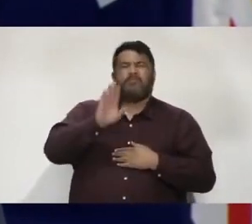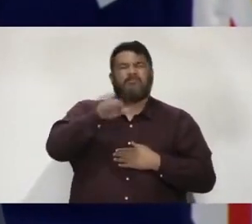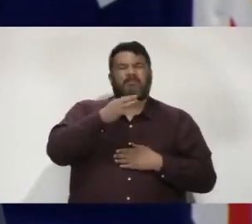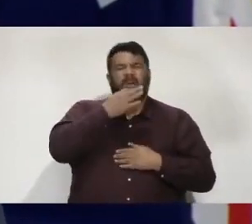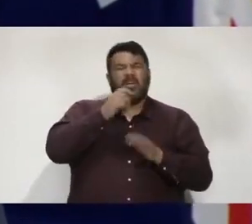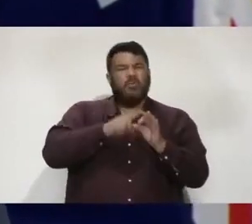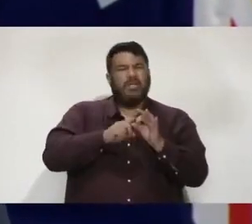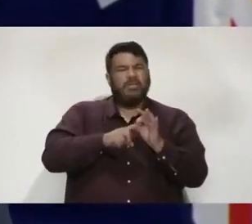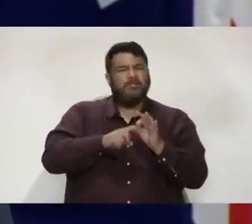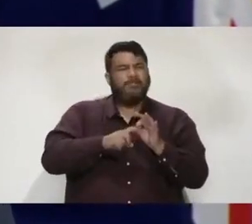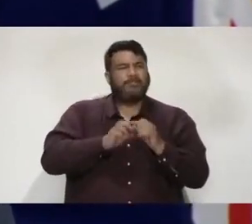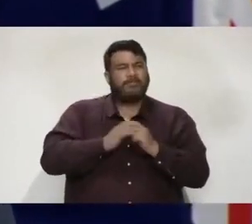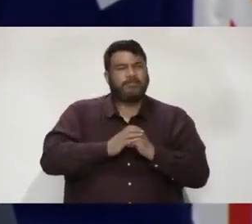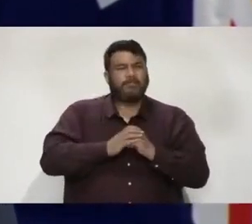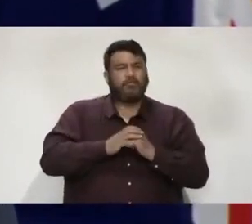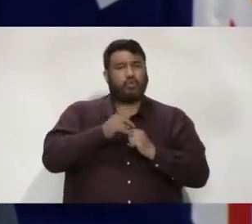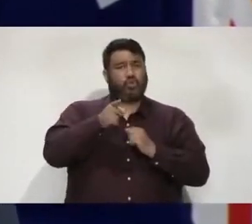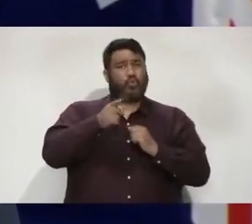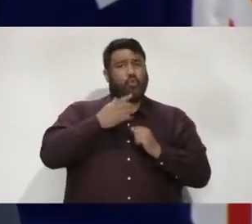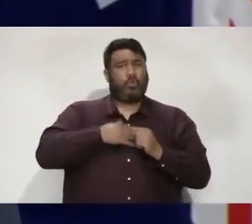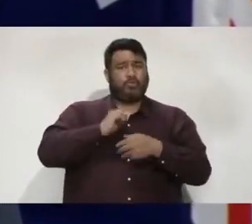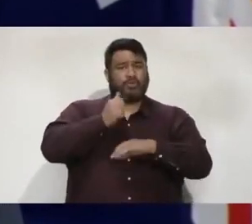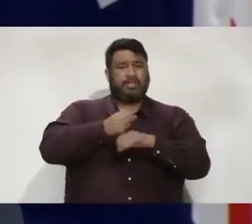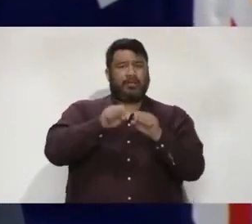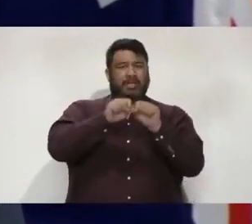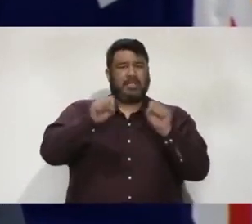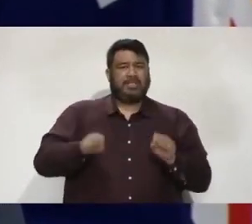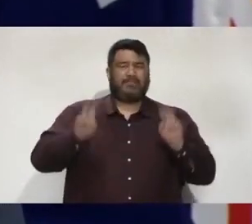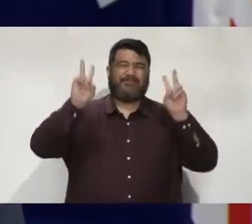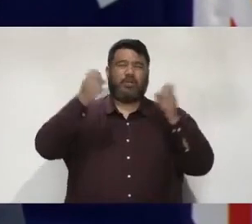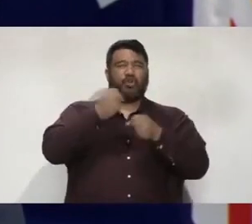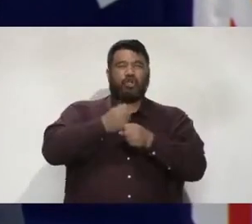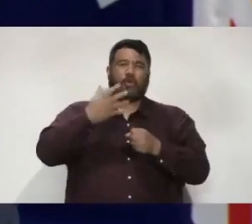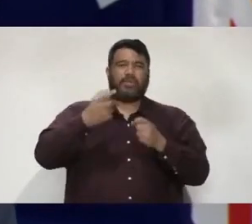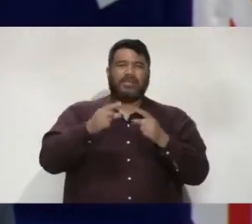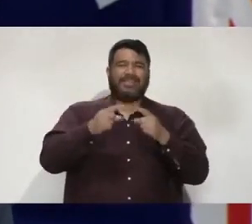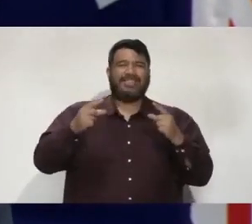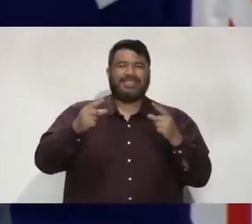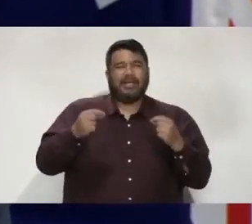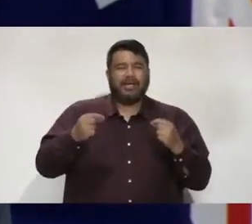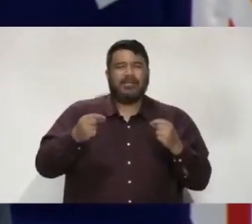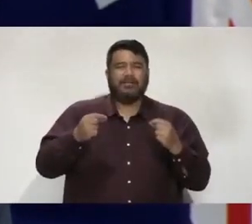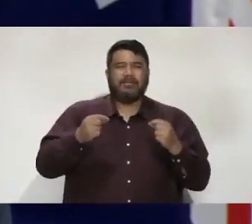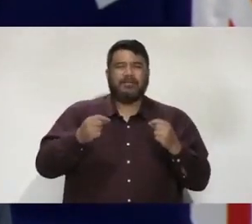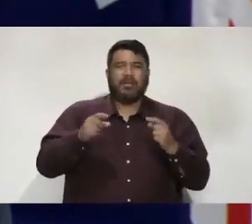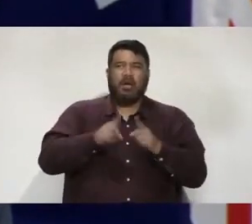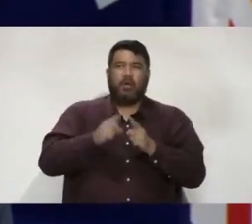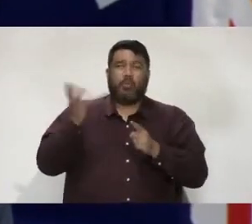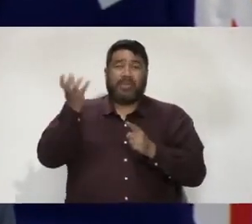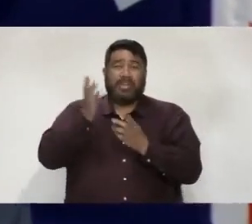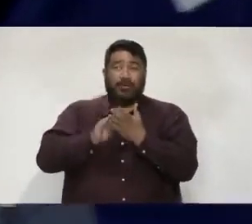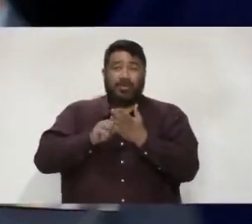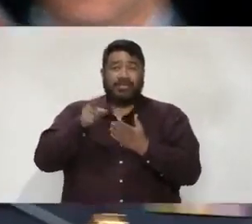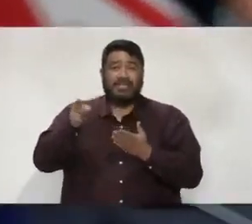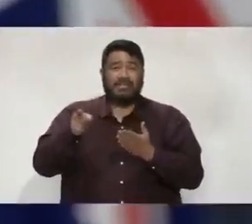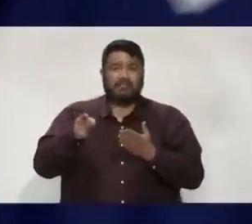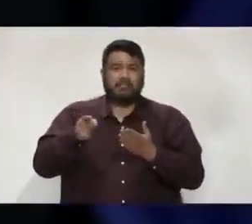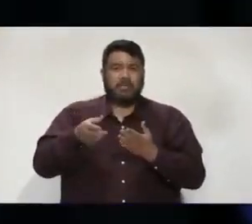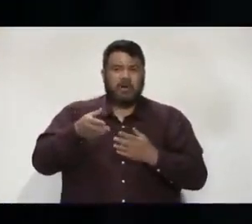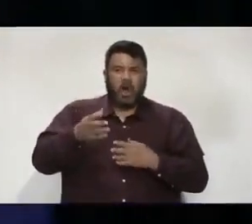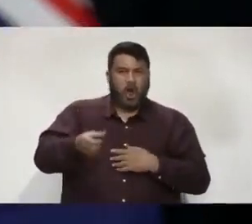were looking to implement a golden ticket type system. Where is the hold up with that, and especially with Air New Zealand as well? So there is no hold